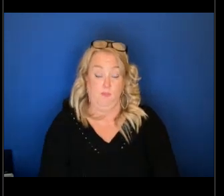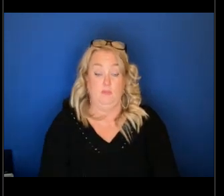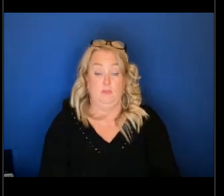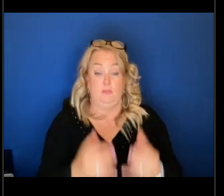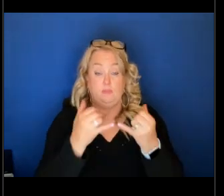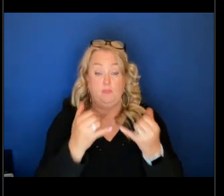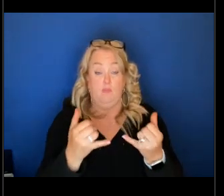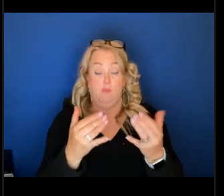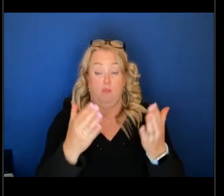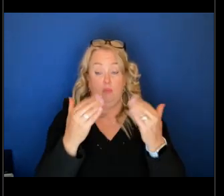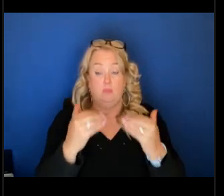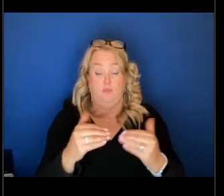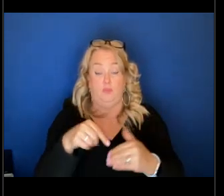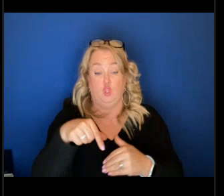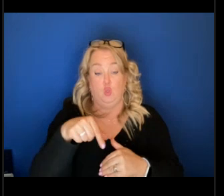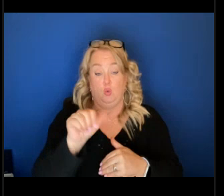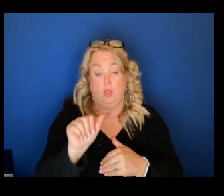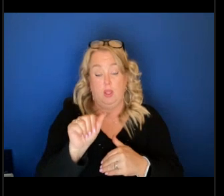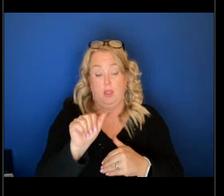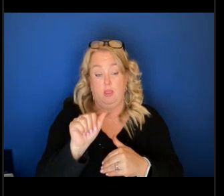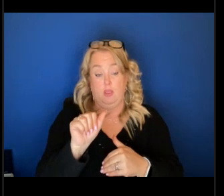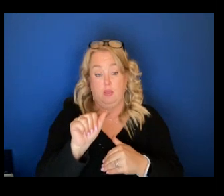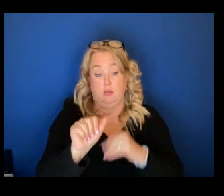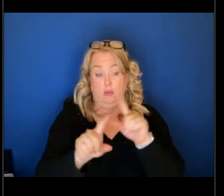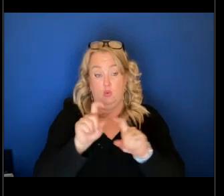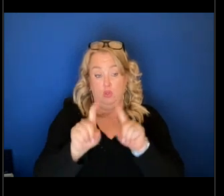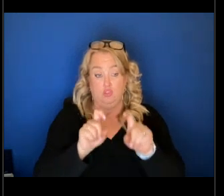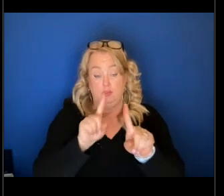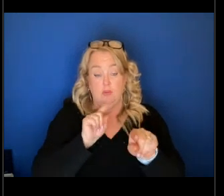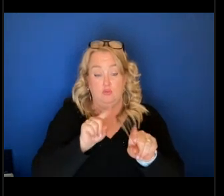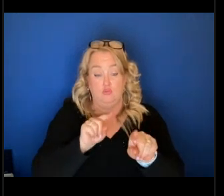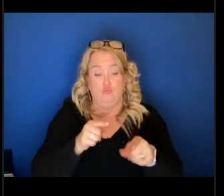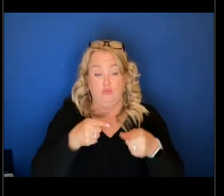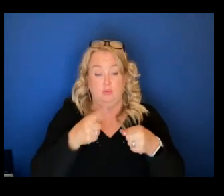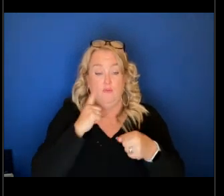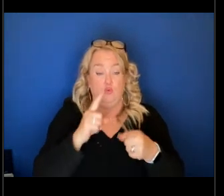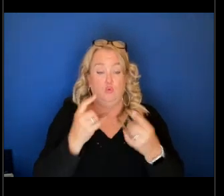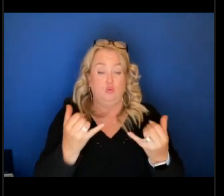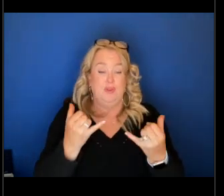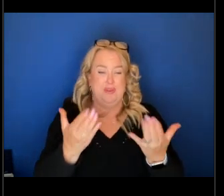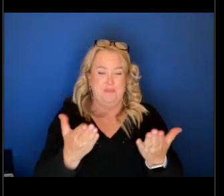we will move to the questions that have come in during today's training event.